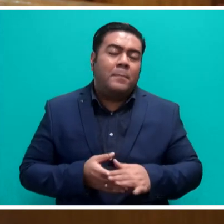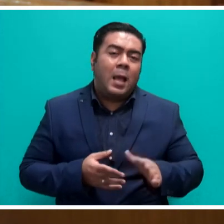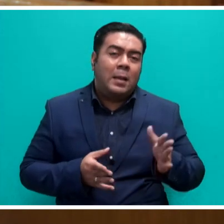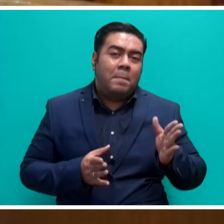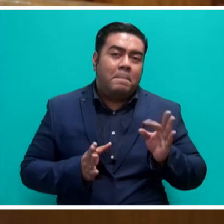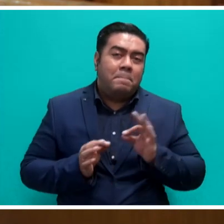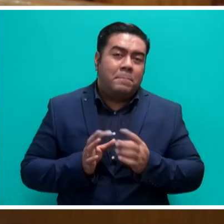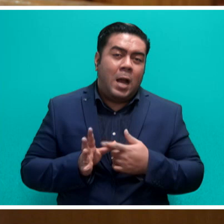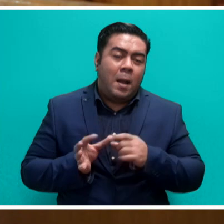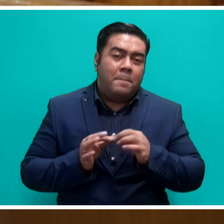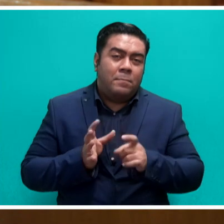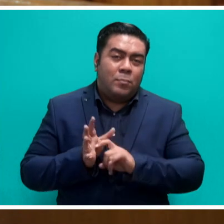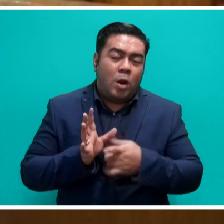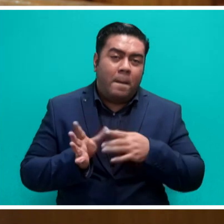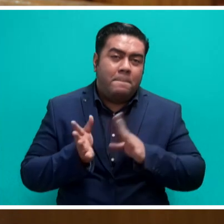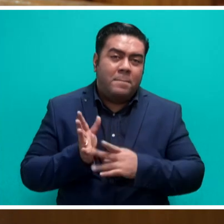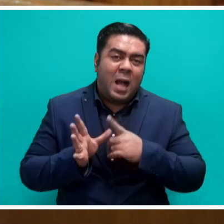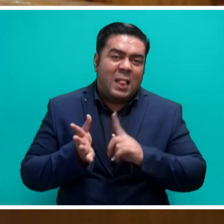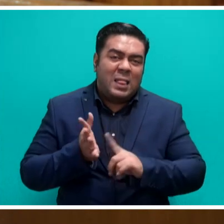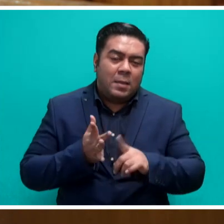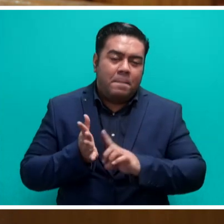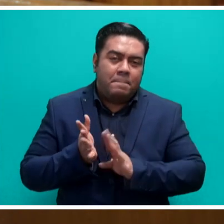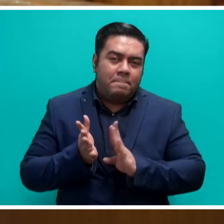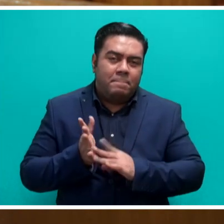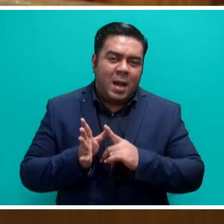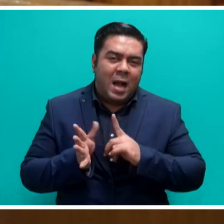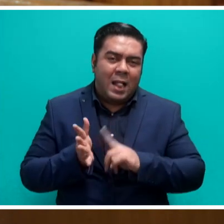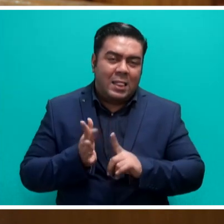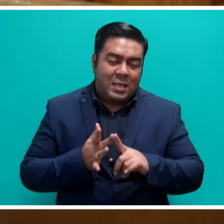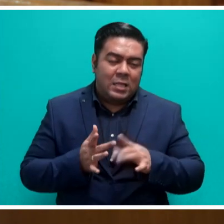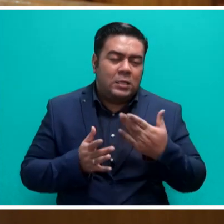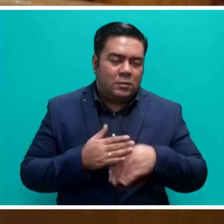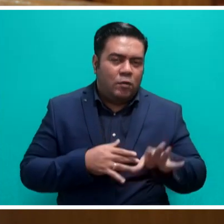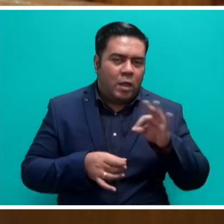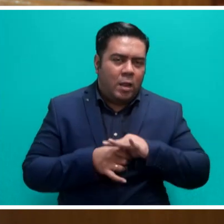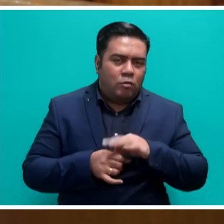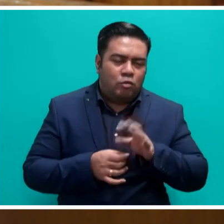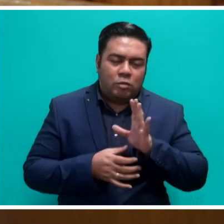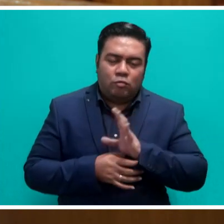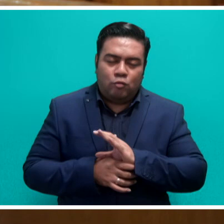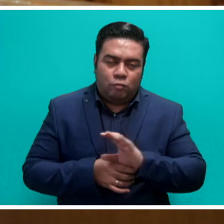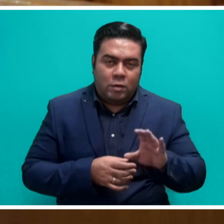Commission. The following substantive offices are currently vacant: